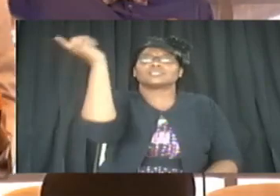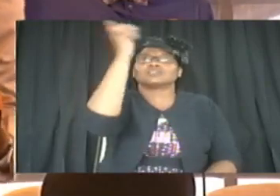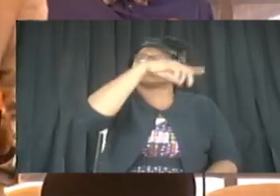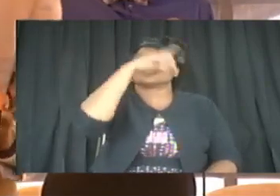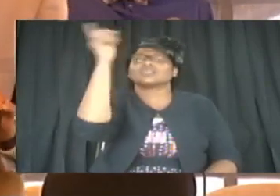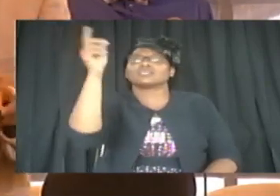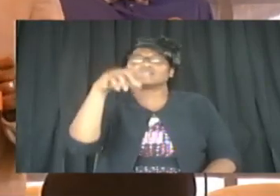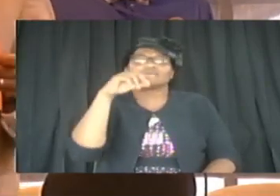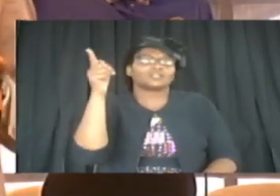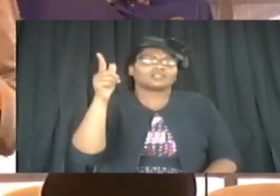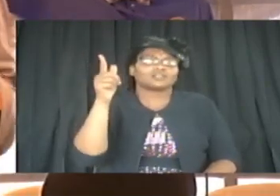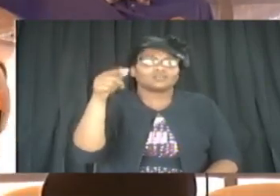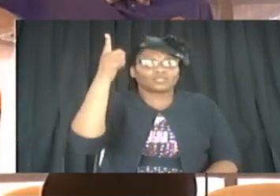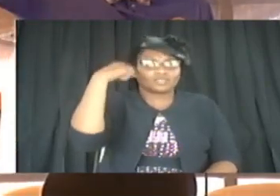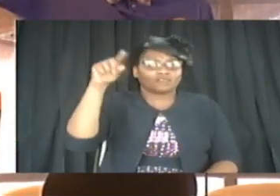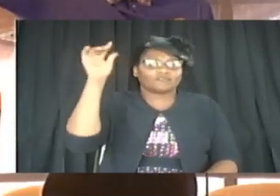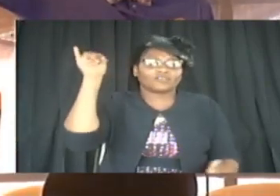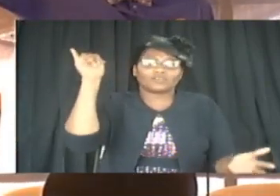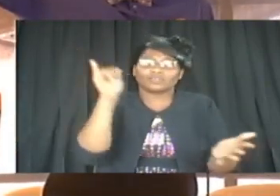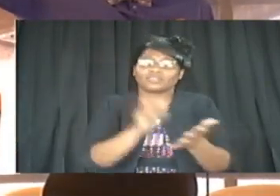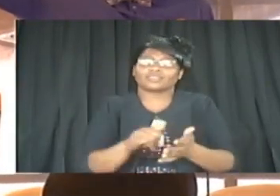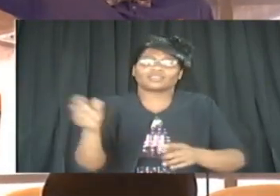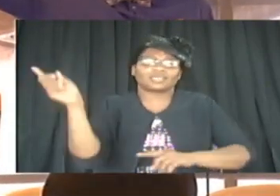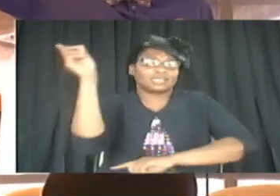I'm looking forward for that day.